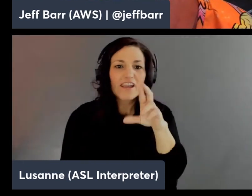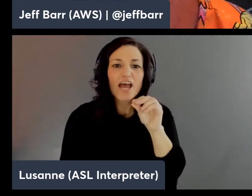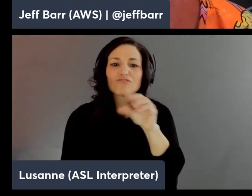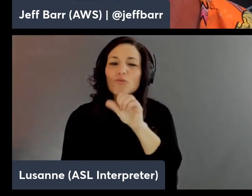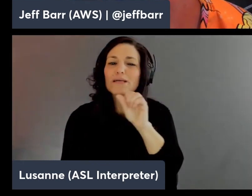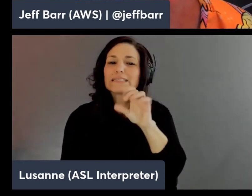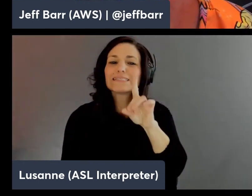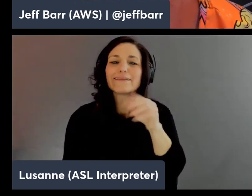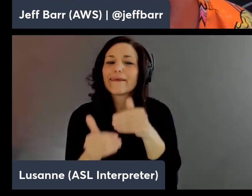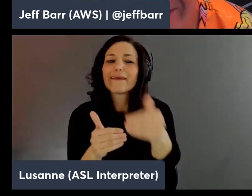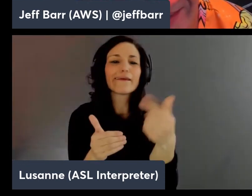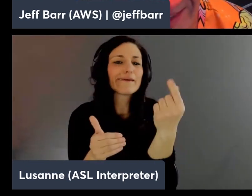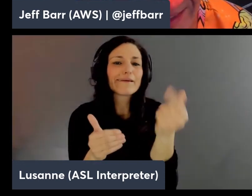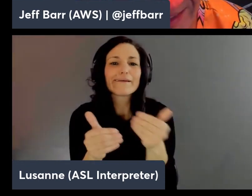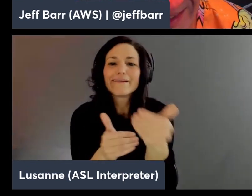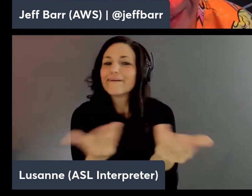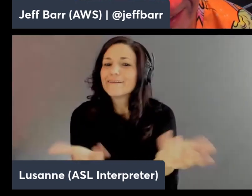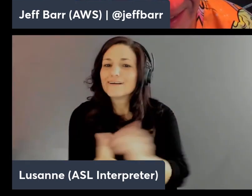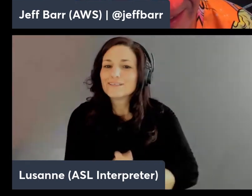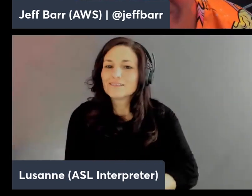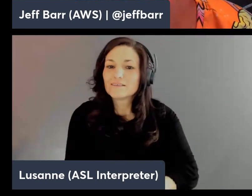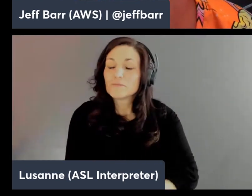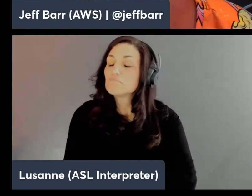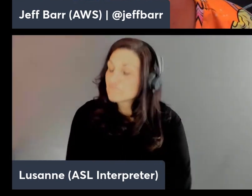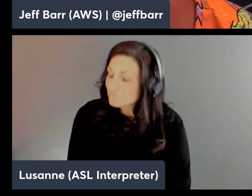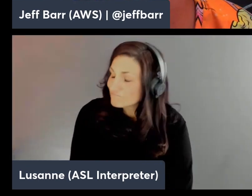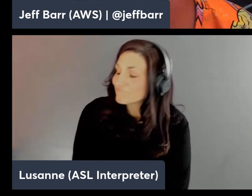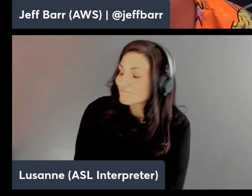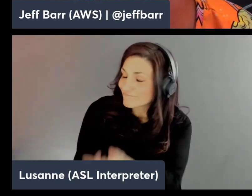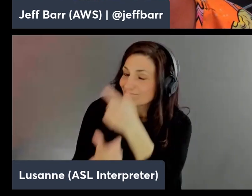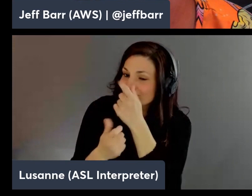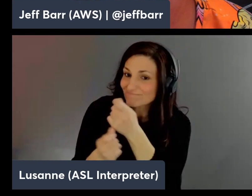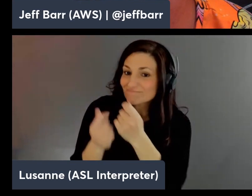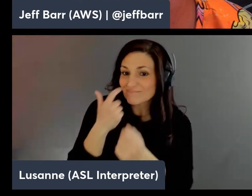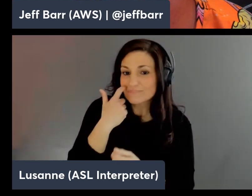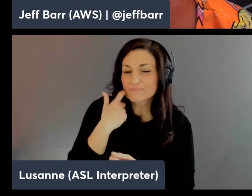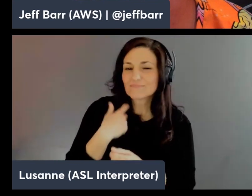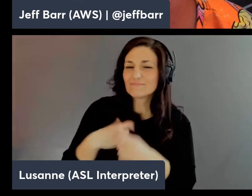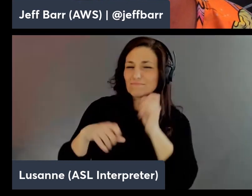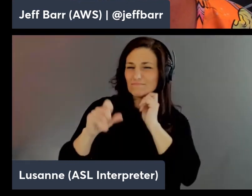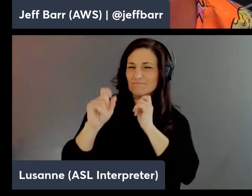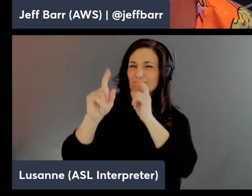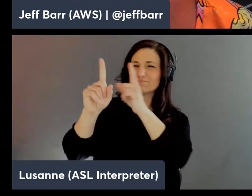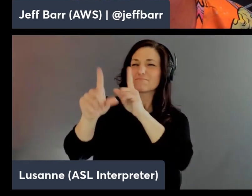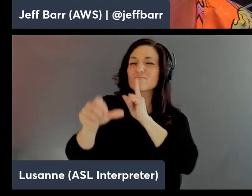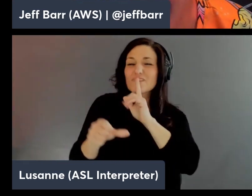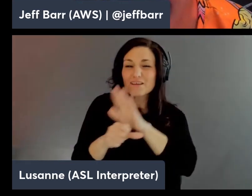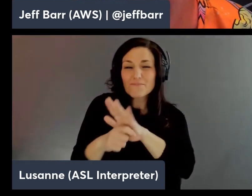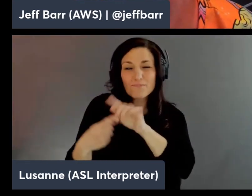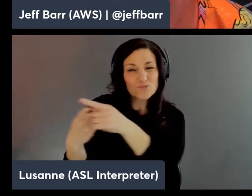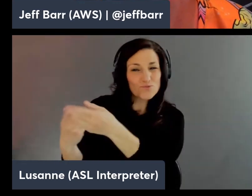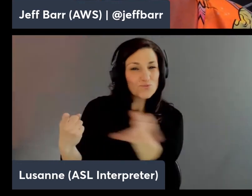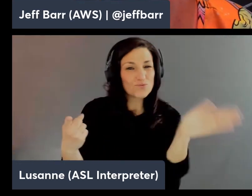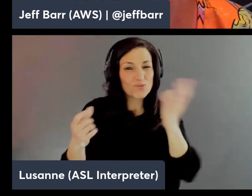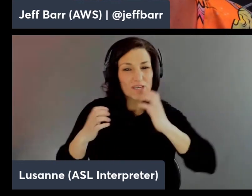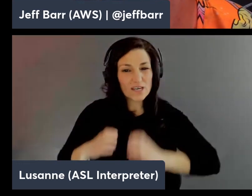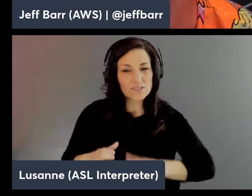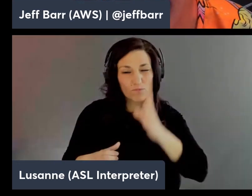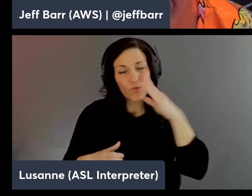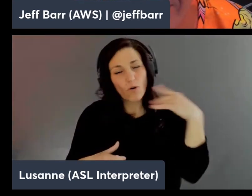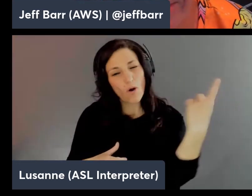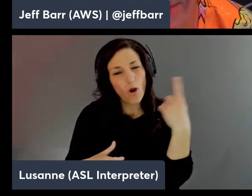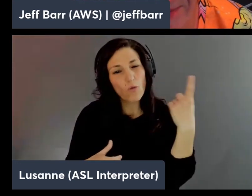next? So interesting. So our ultimately our commitment to our customers is that we are always going to reduce